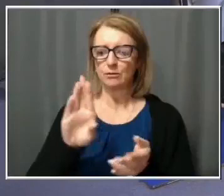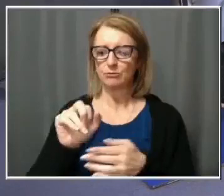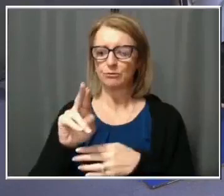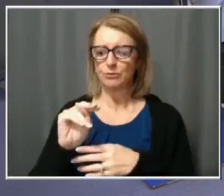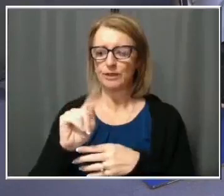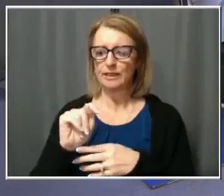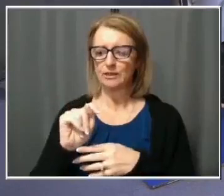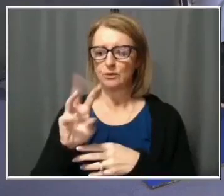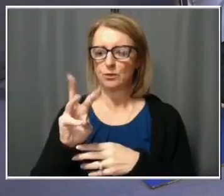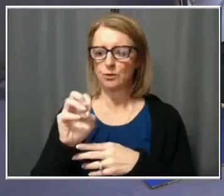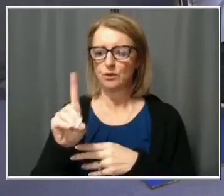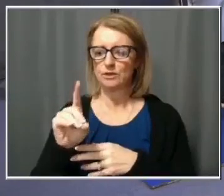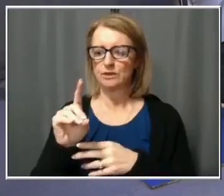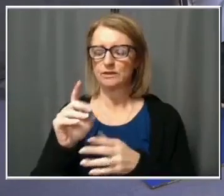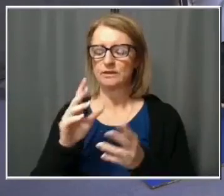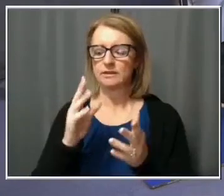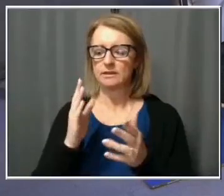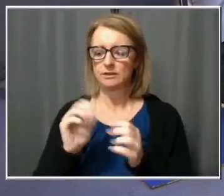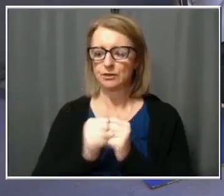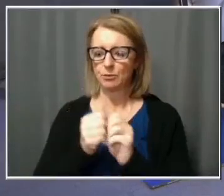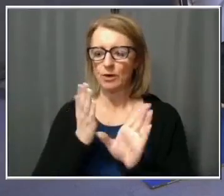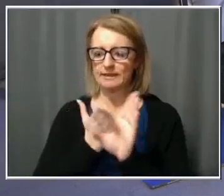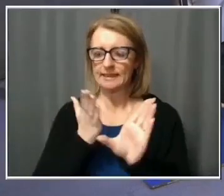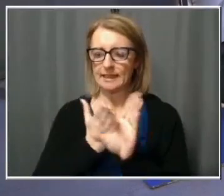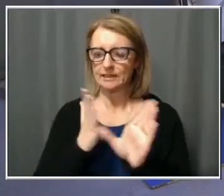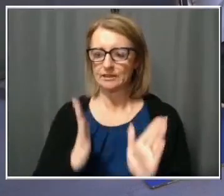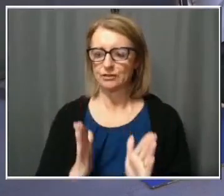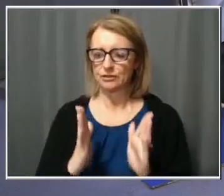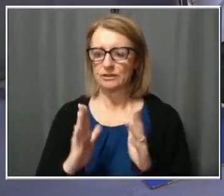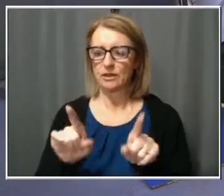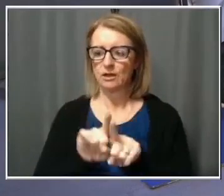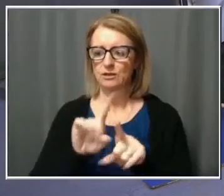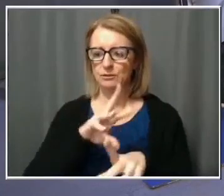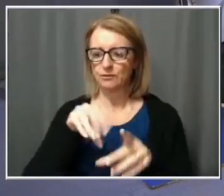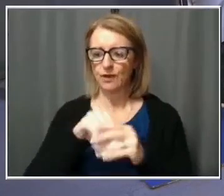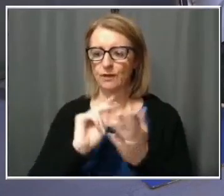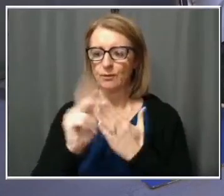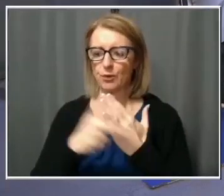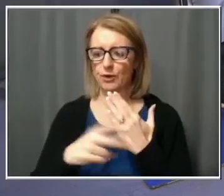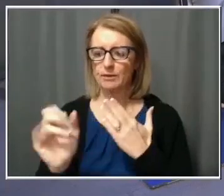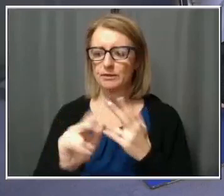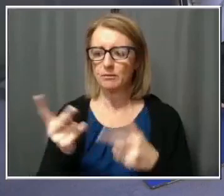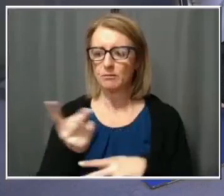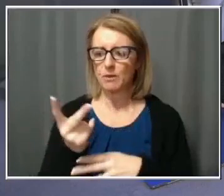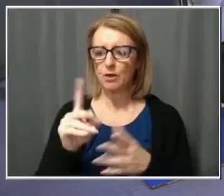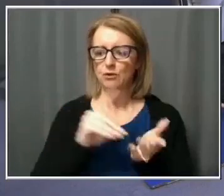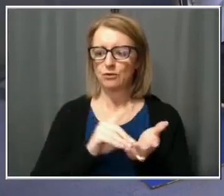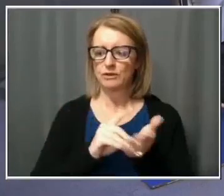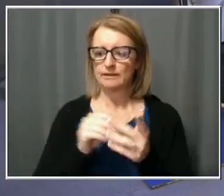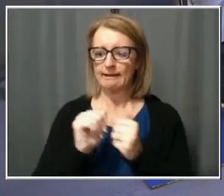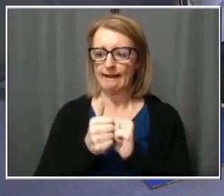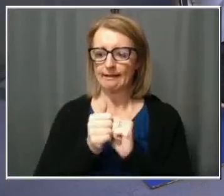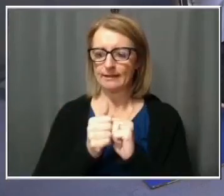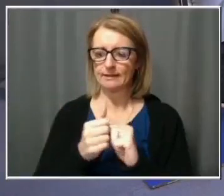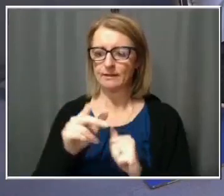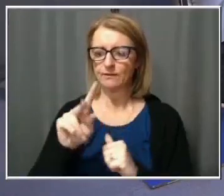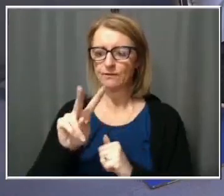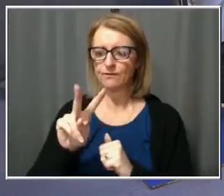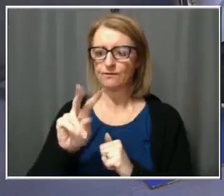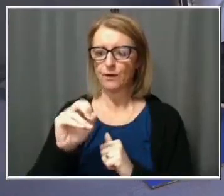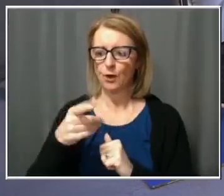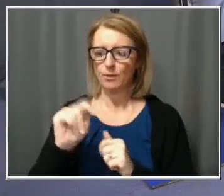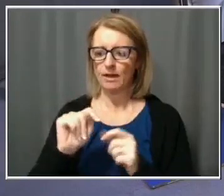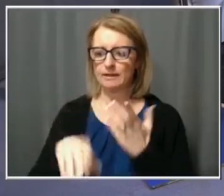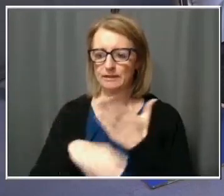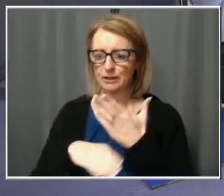psychologist working as part of the female athlete program as well. And both of these doctors, they're athletes themselves. Dr. Vopat, big in soccer. Yep,